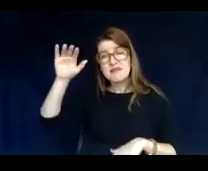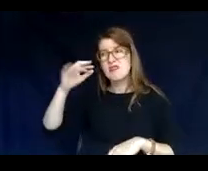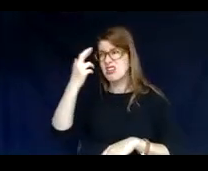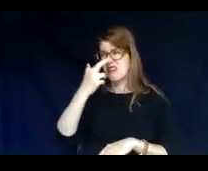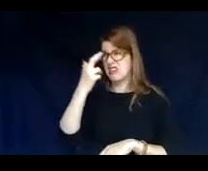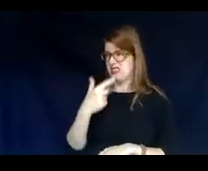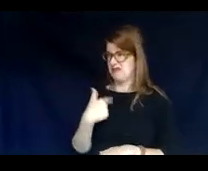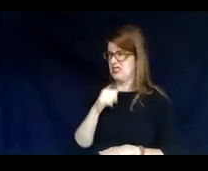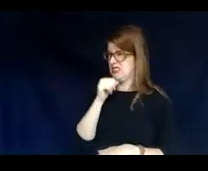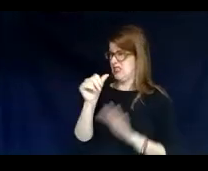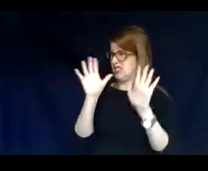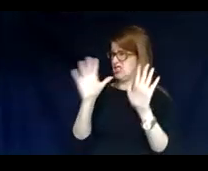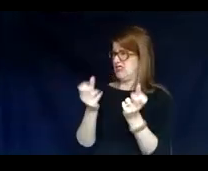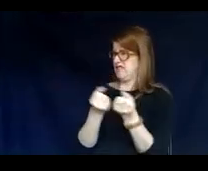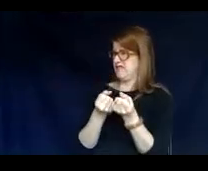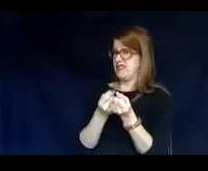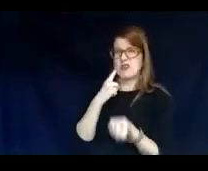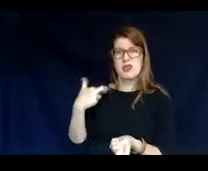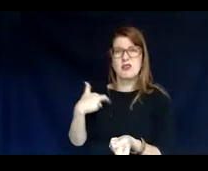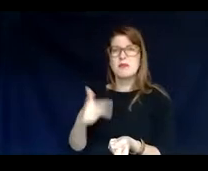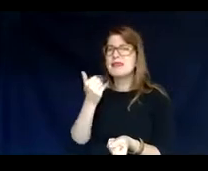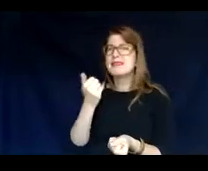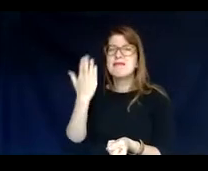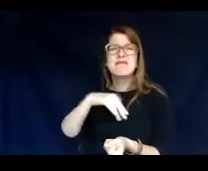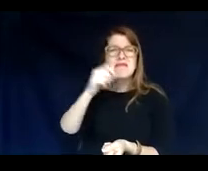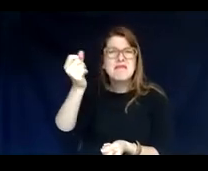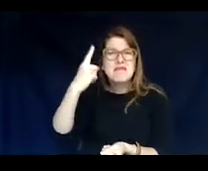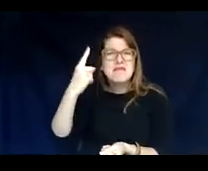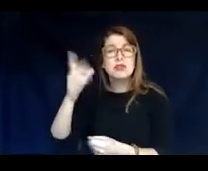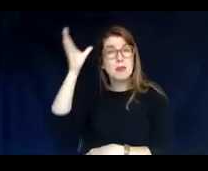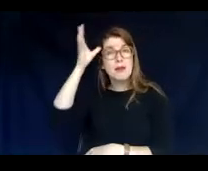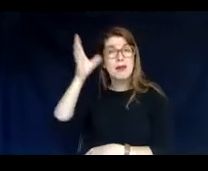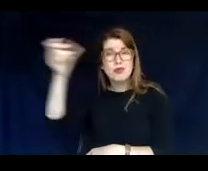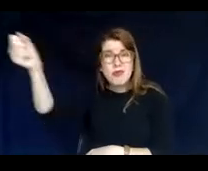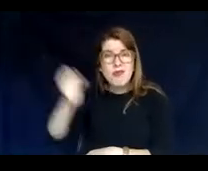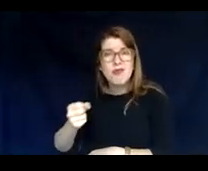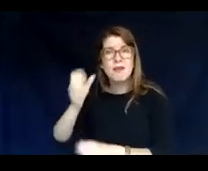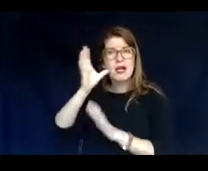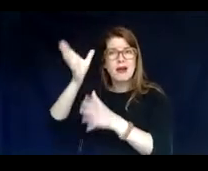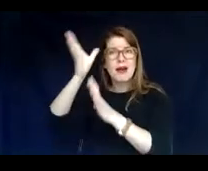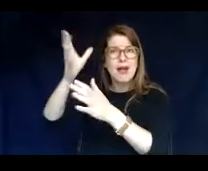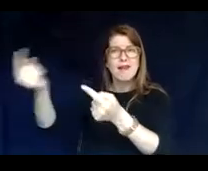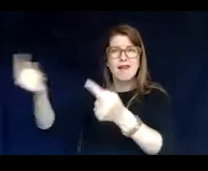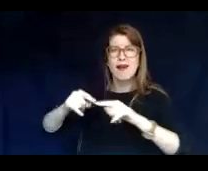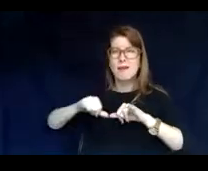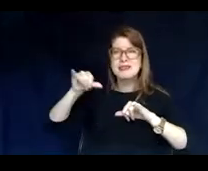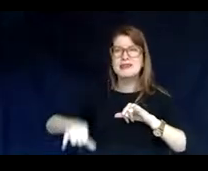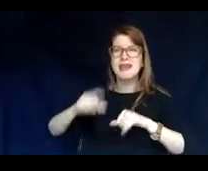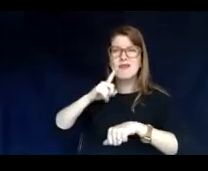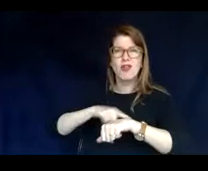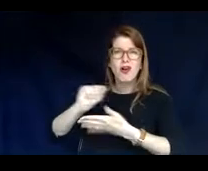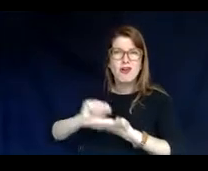wasn't a great advocate for my own religion because I didn't understand it. And so my parents would bring in my grandparents. They would come to stay for extended periods of